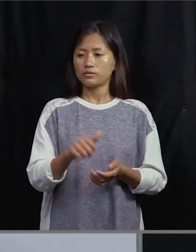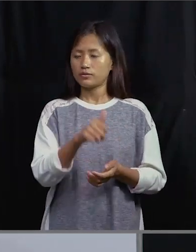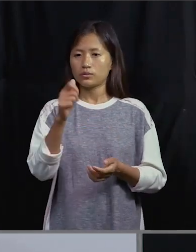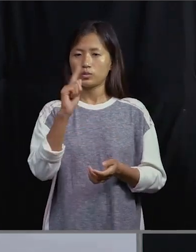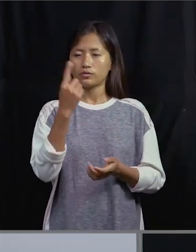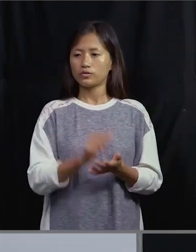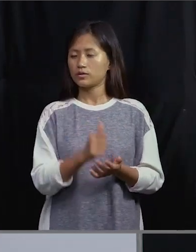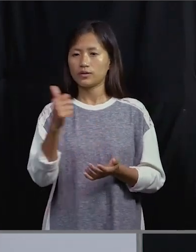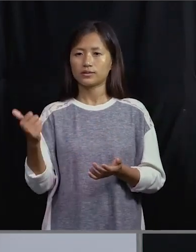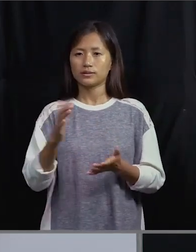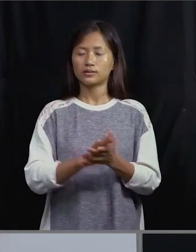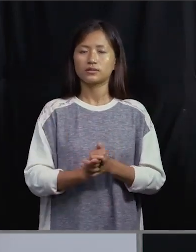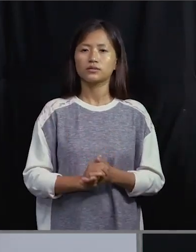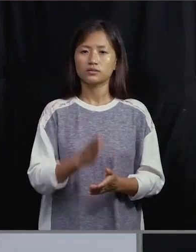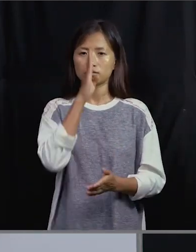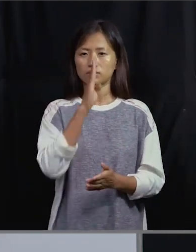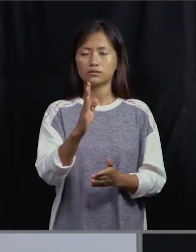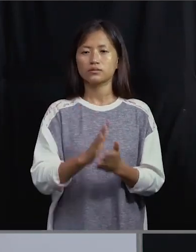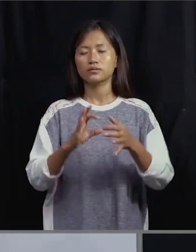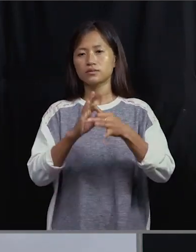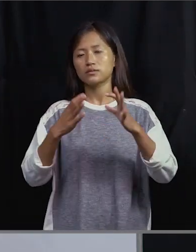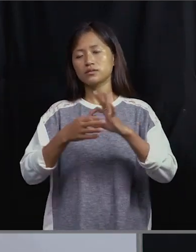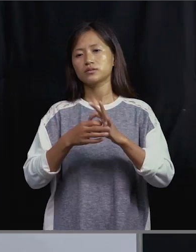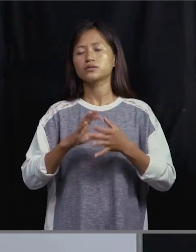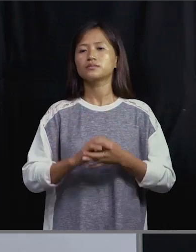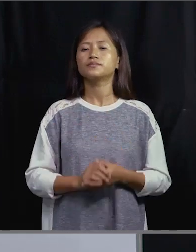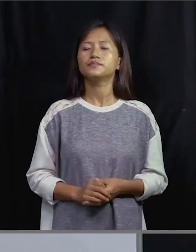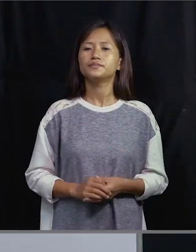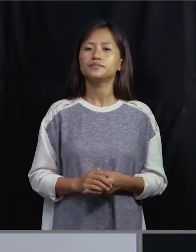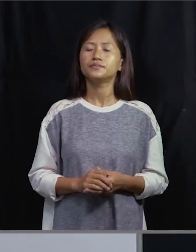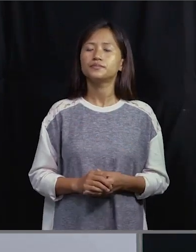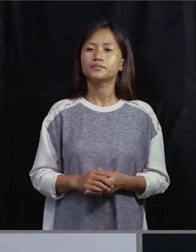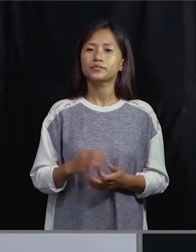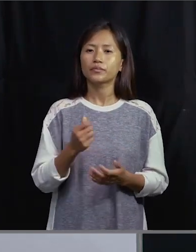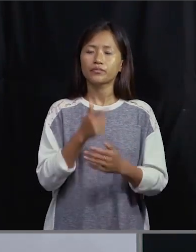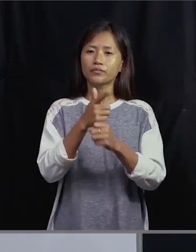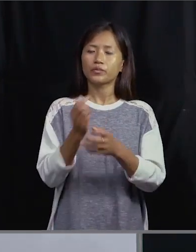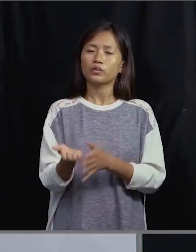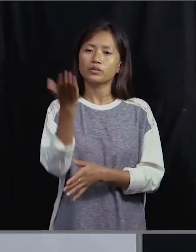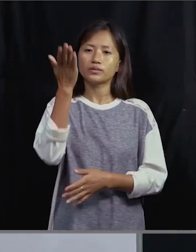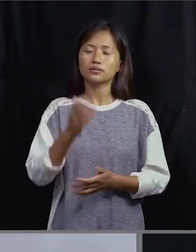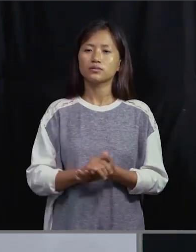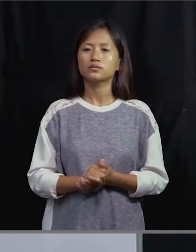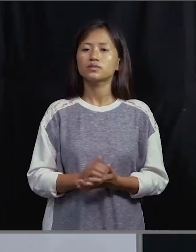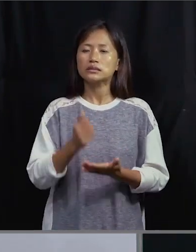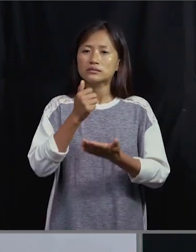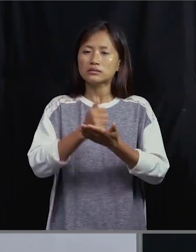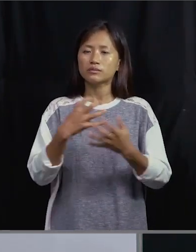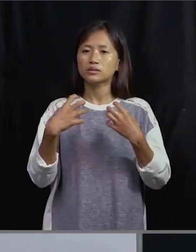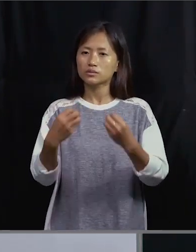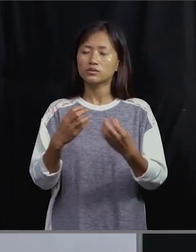other. It is called direct relationship because when the price of a given good rises, the demand for